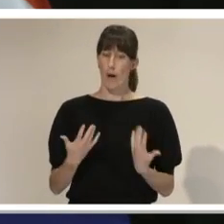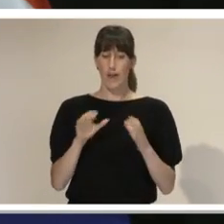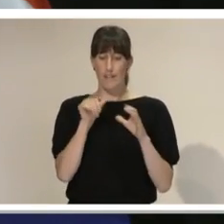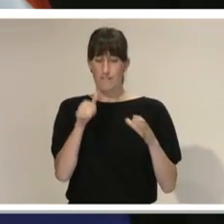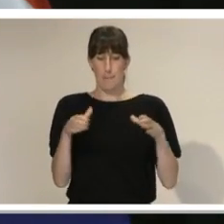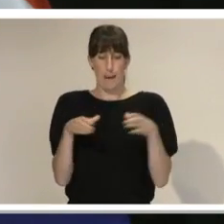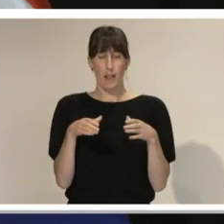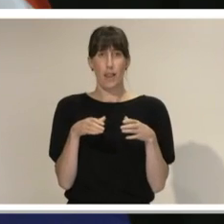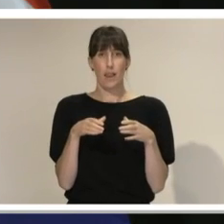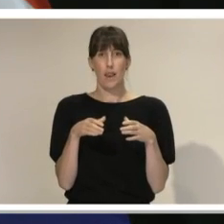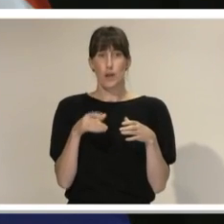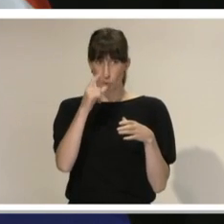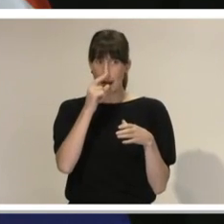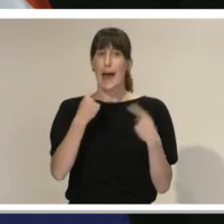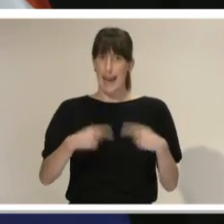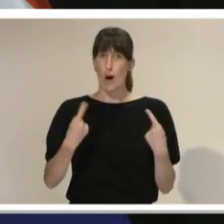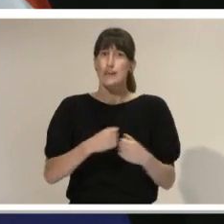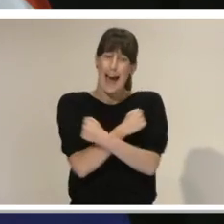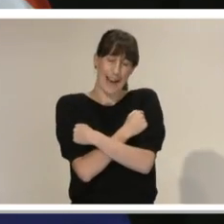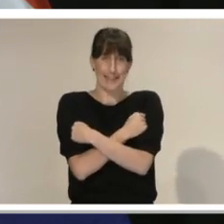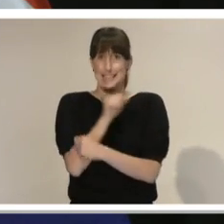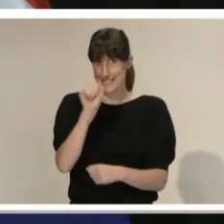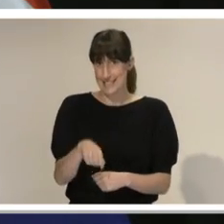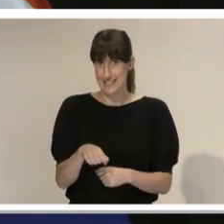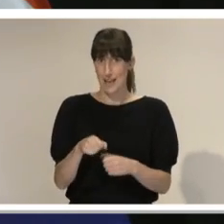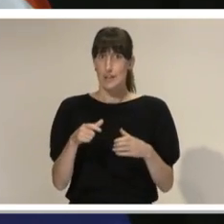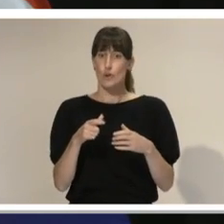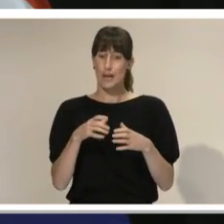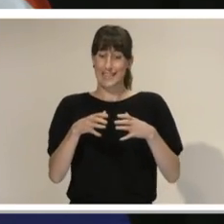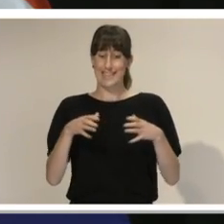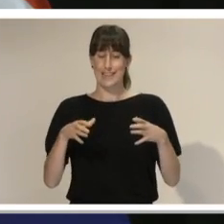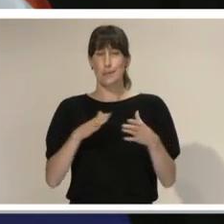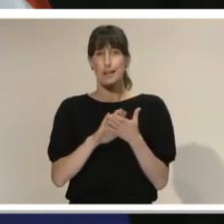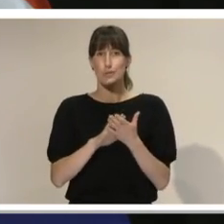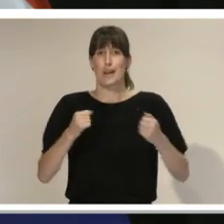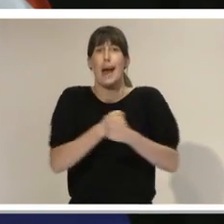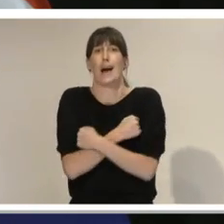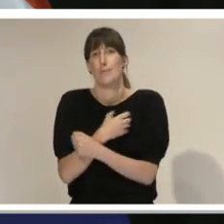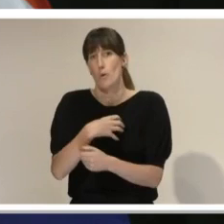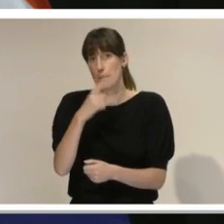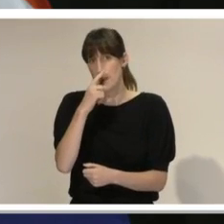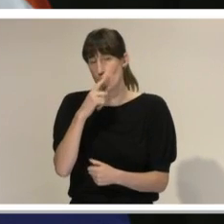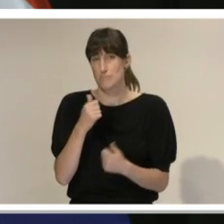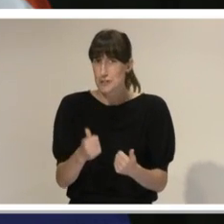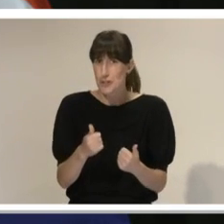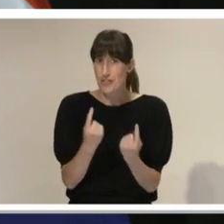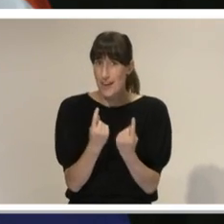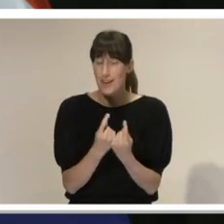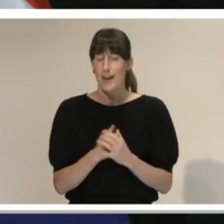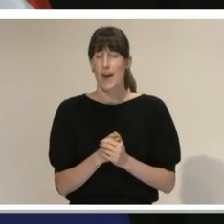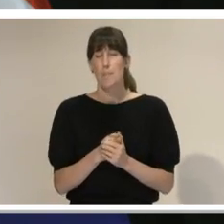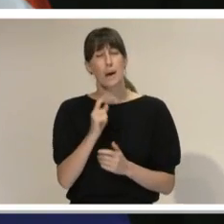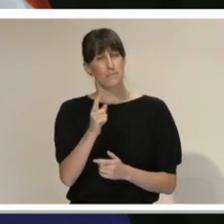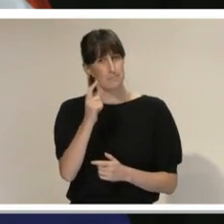the benefits of extending your bubble. But of course, you do want to be thoughtful about that, and of course, if you've got